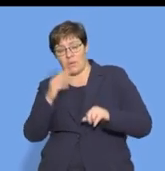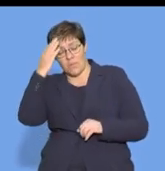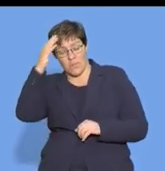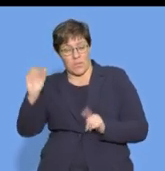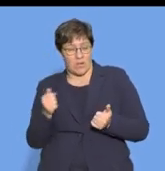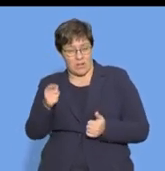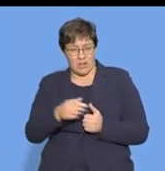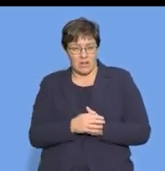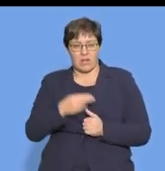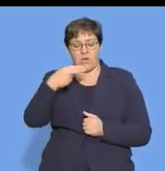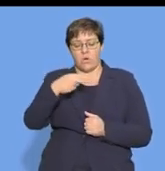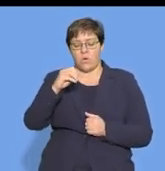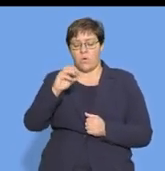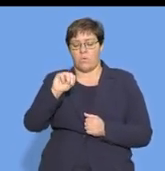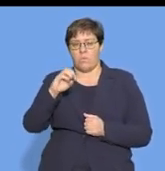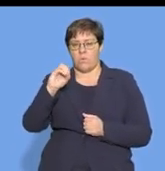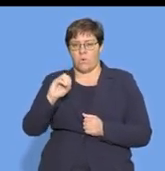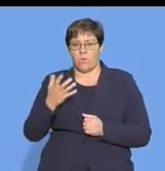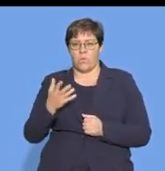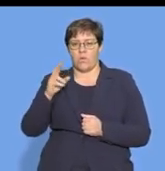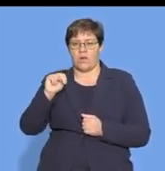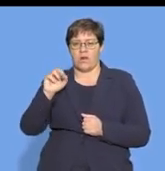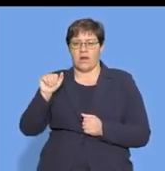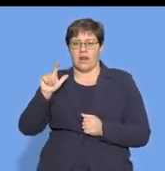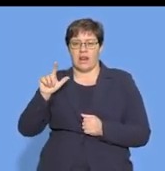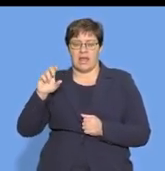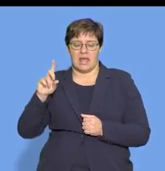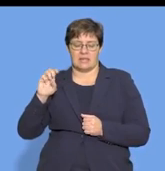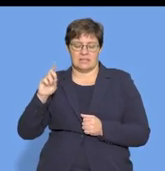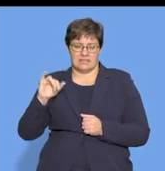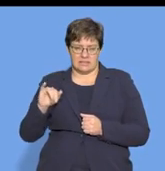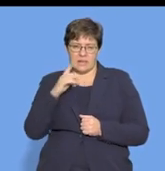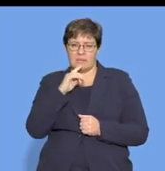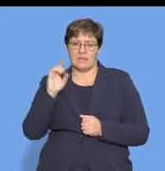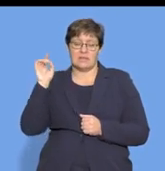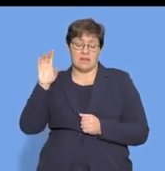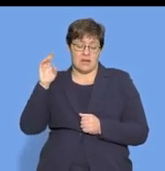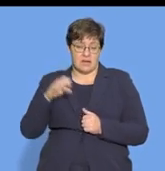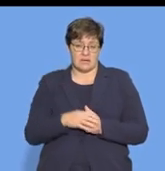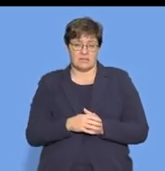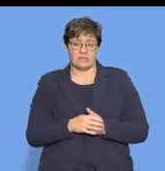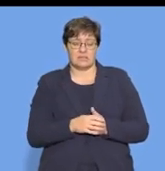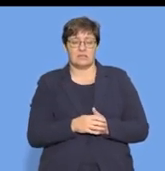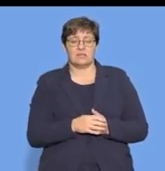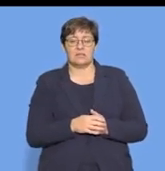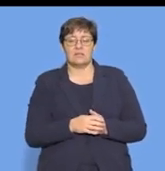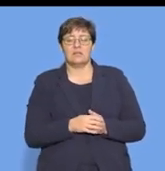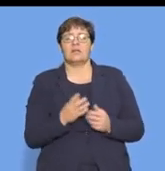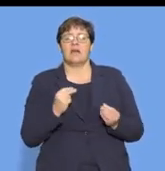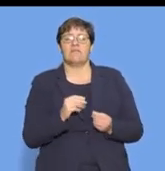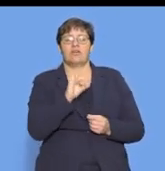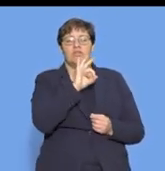need to study and know well, and that is Homo naledi. And naledi means star. They